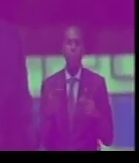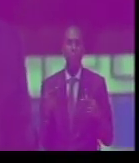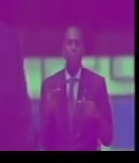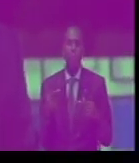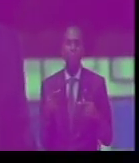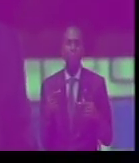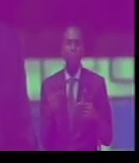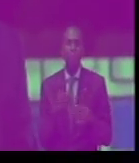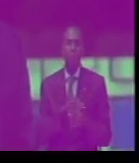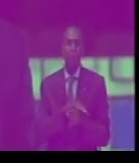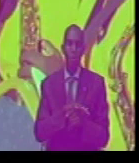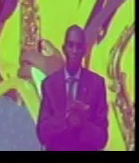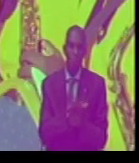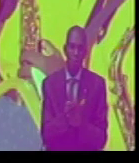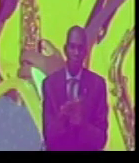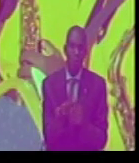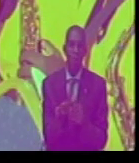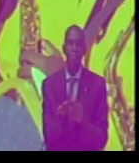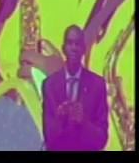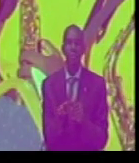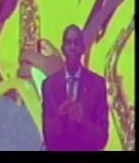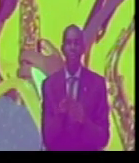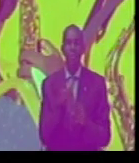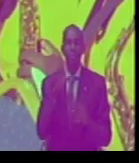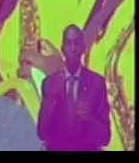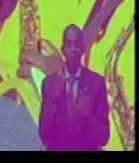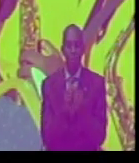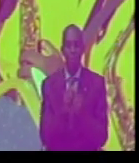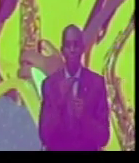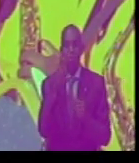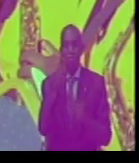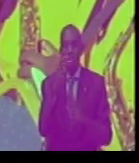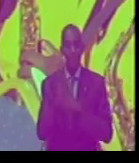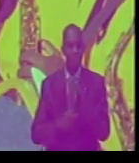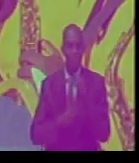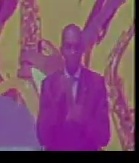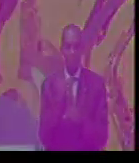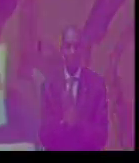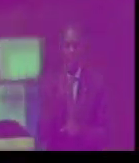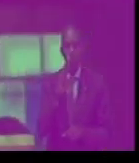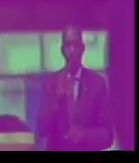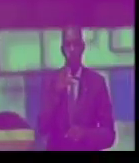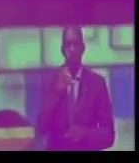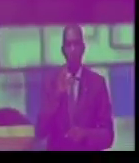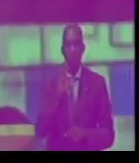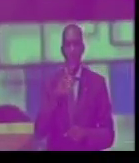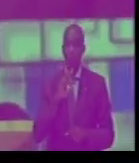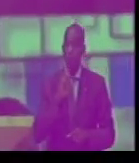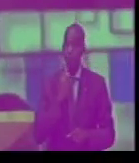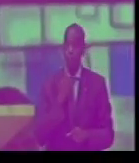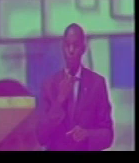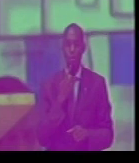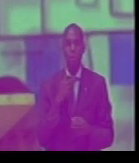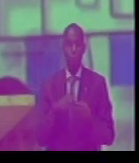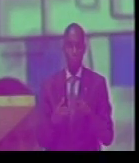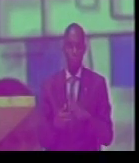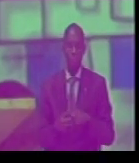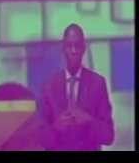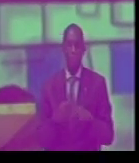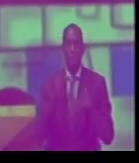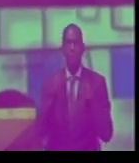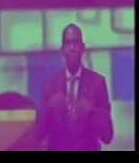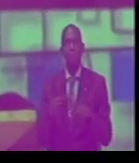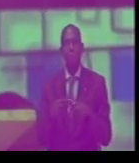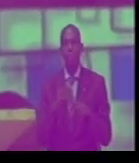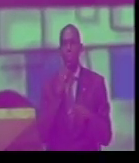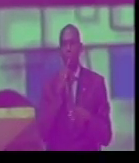serious pains in the tongue, COVID-19, 3 years ulcer all disappear. Listen to